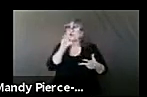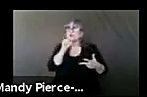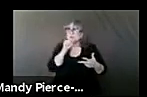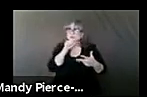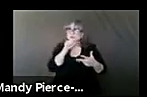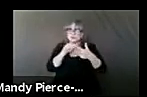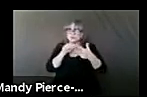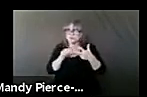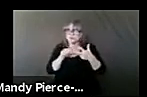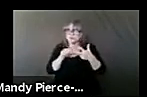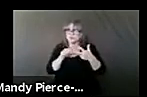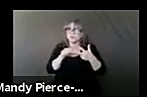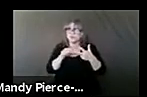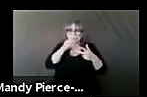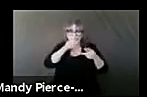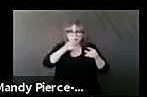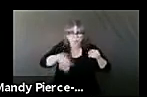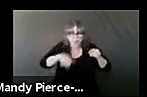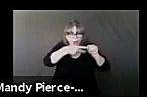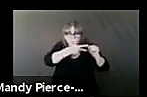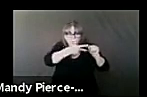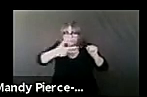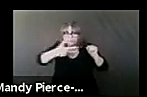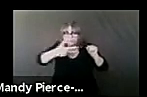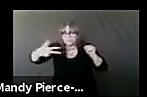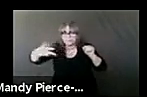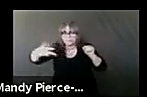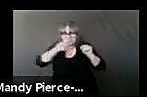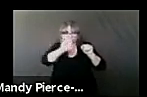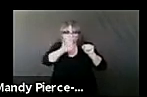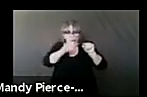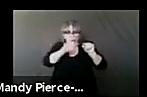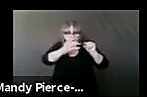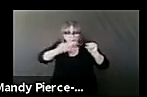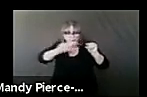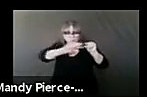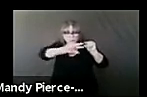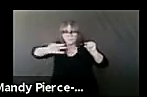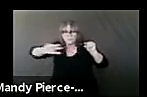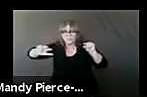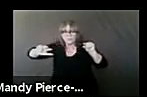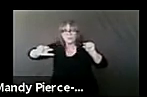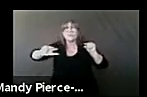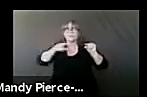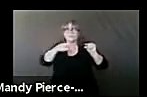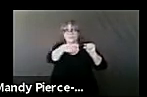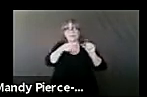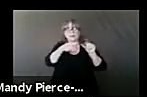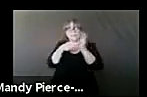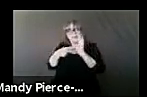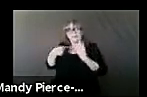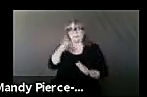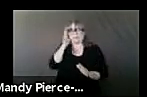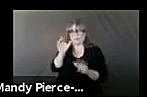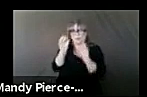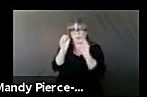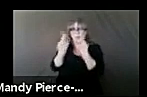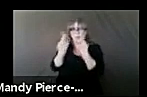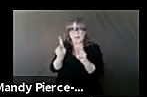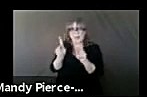ICU bed capacity, as shown by the dotted horizontal line. If we have achieved 60% social distancing,